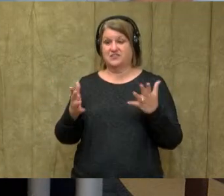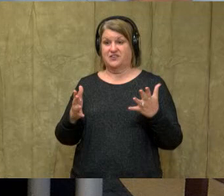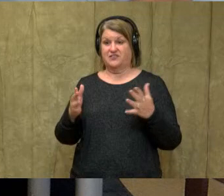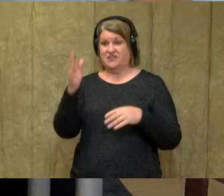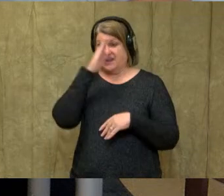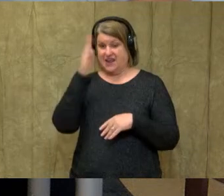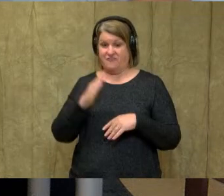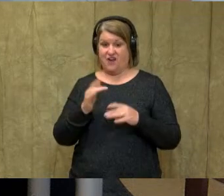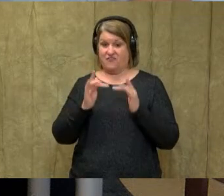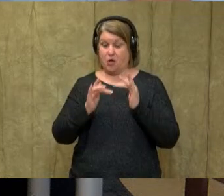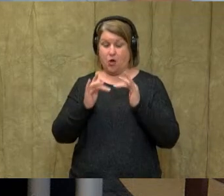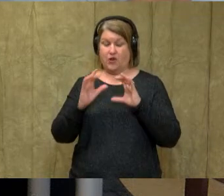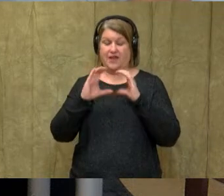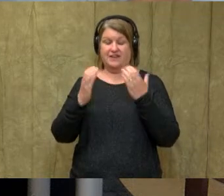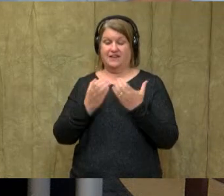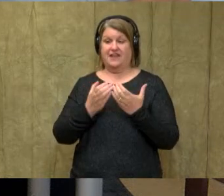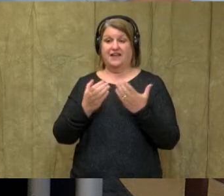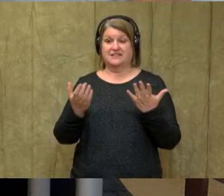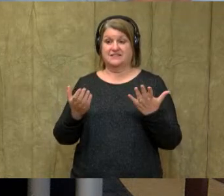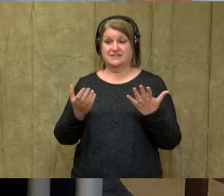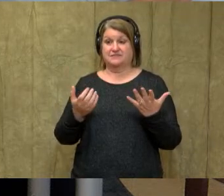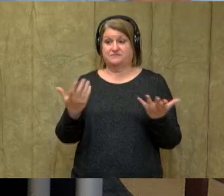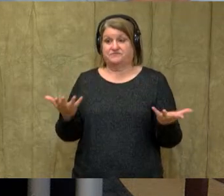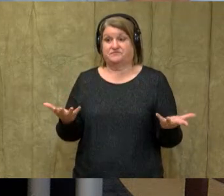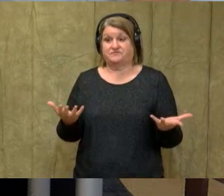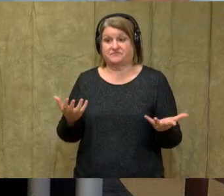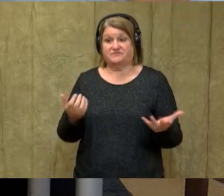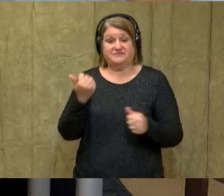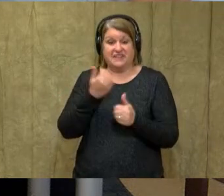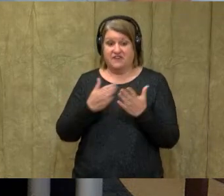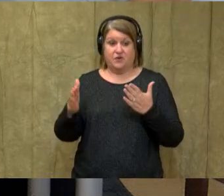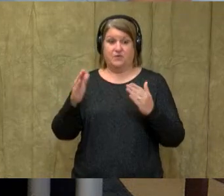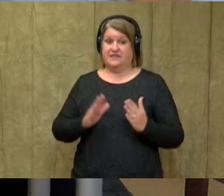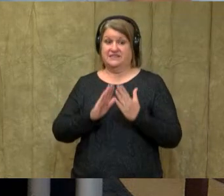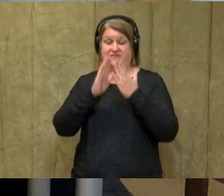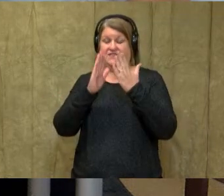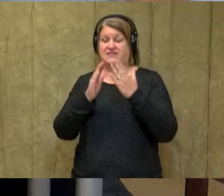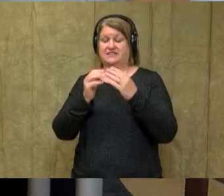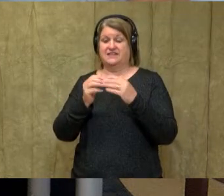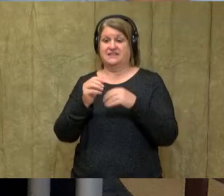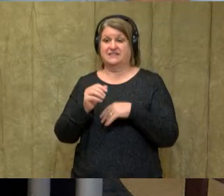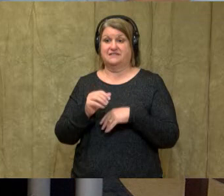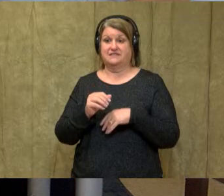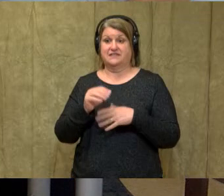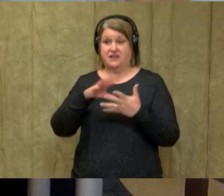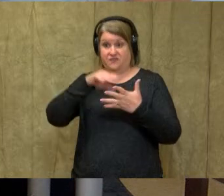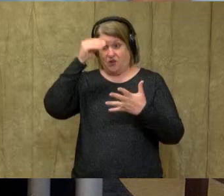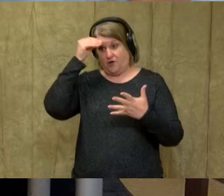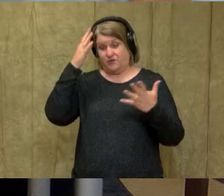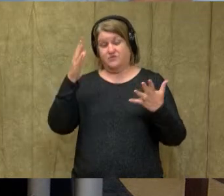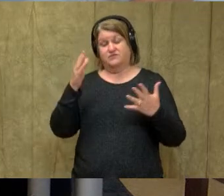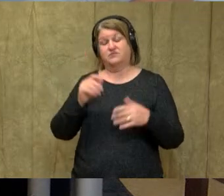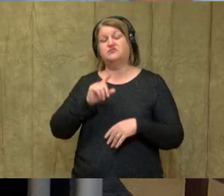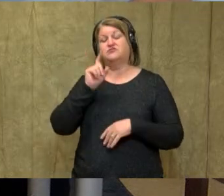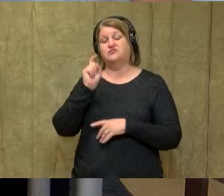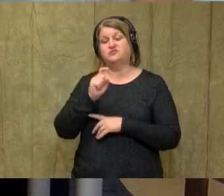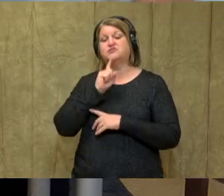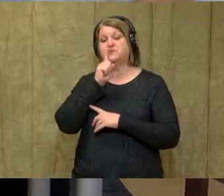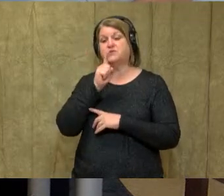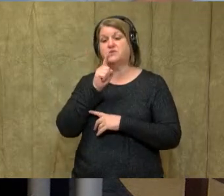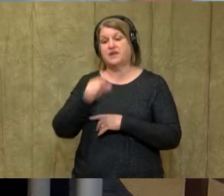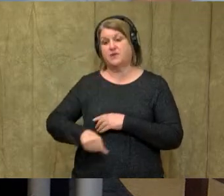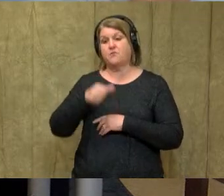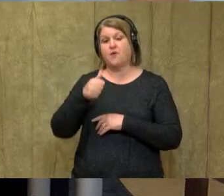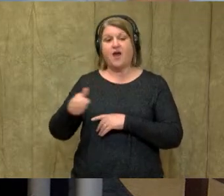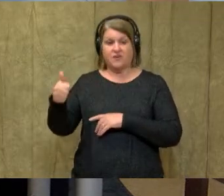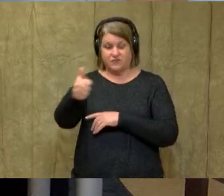pretty difficult. So, yeah. Everyone that had to tackle this is found that it was, so you should be very proud of yourself. Well,